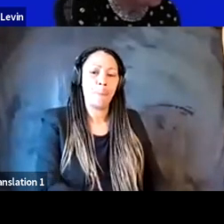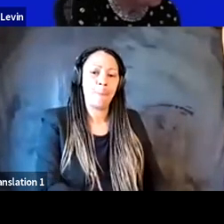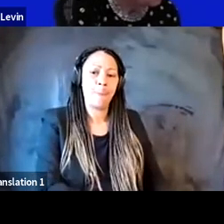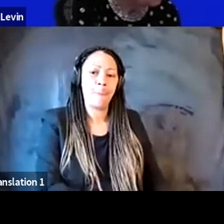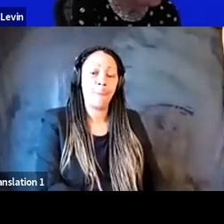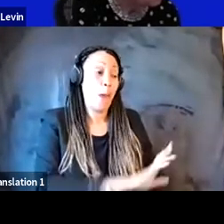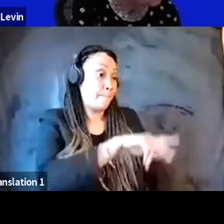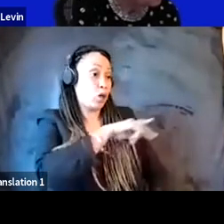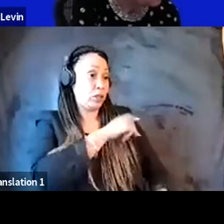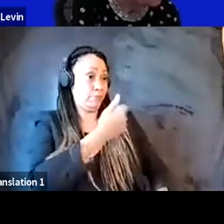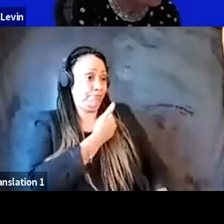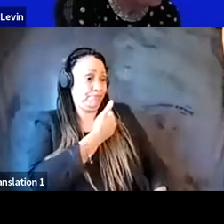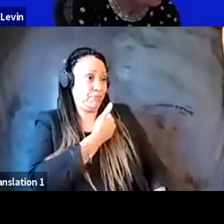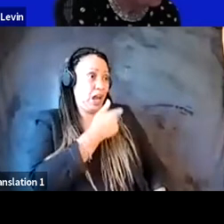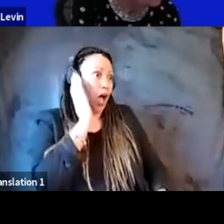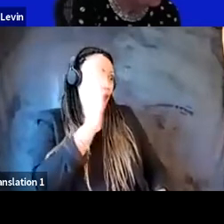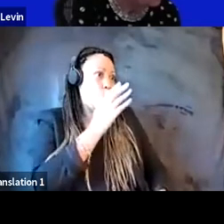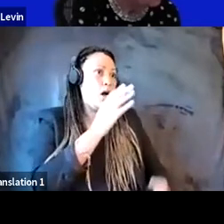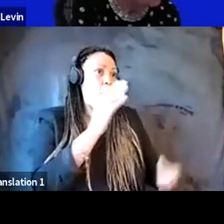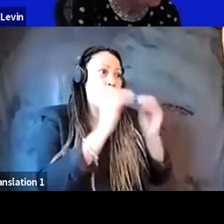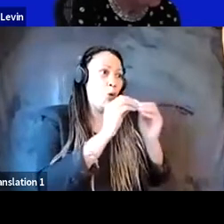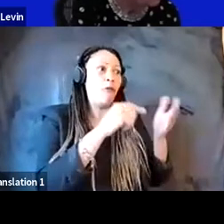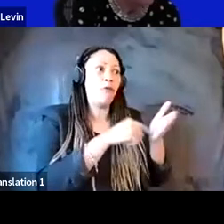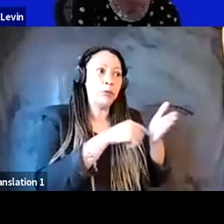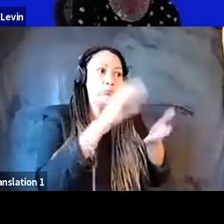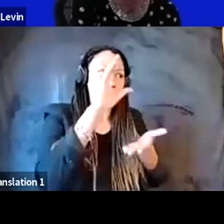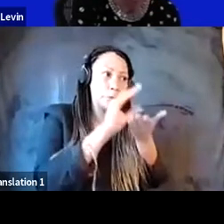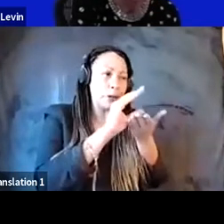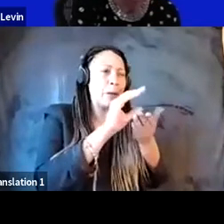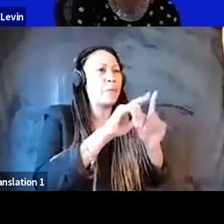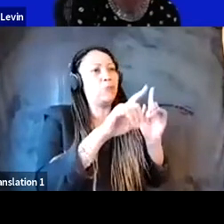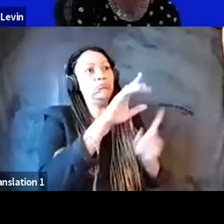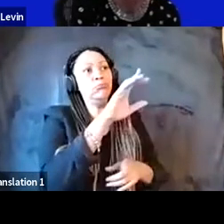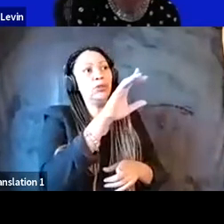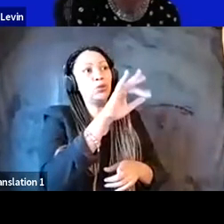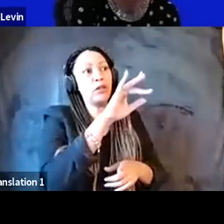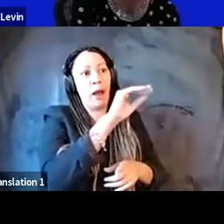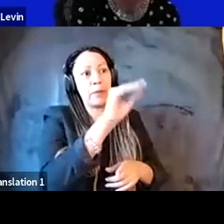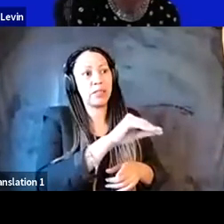personally, I would love deeper affordability, but at 25% of the total,